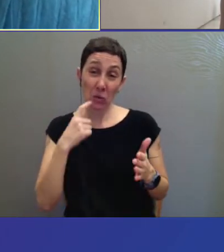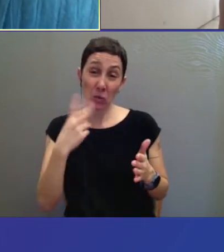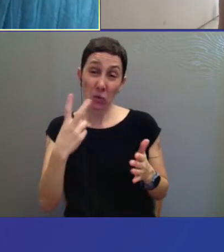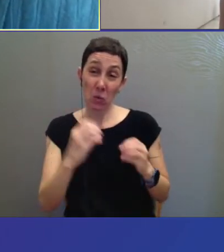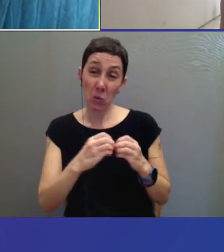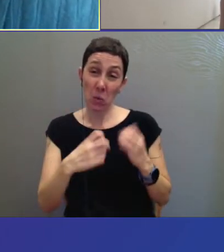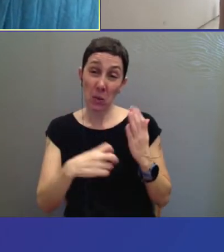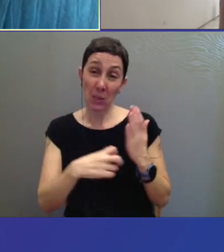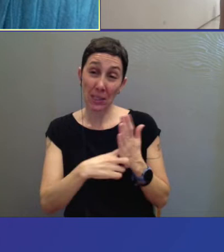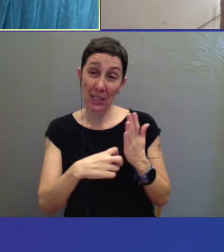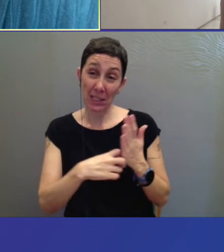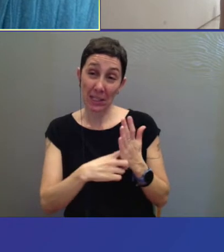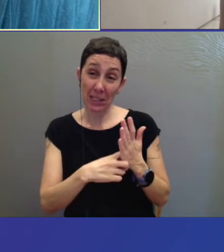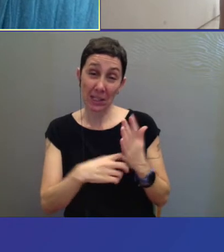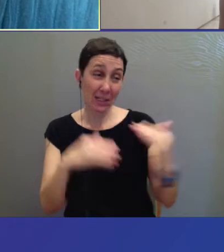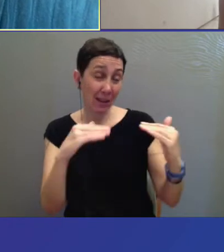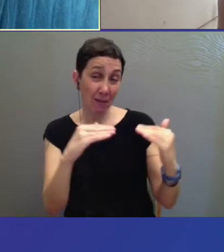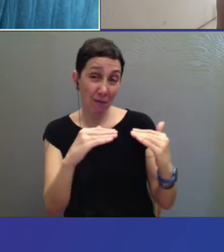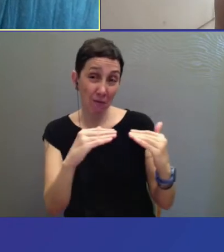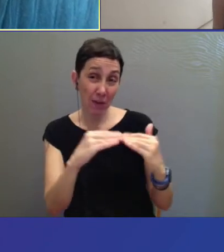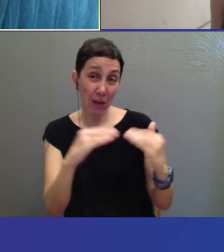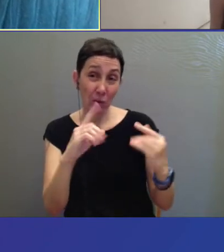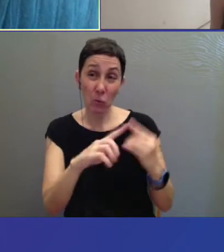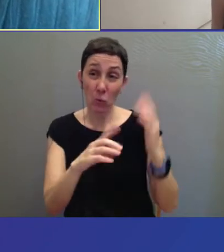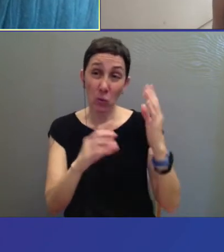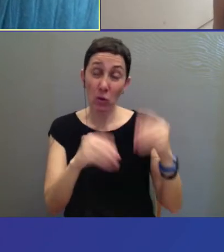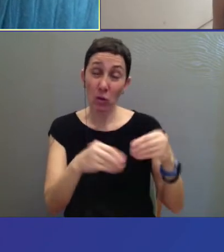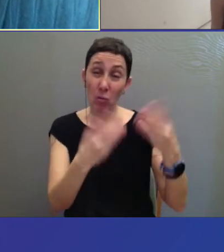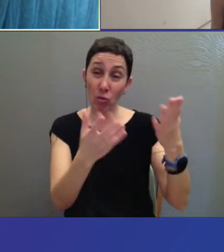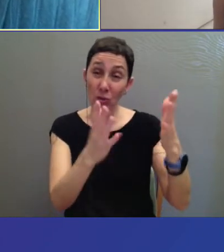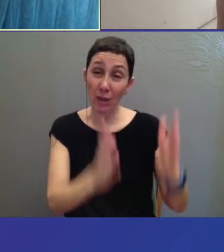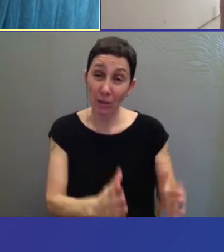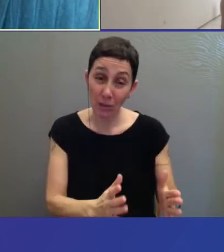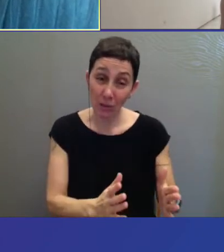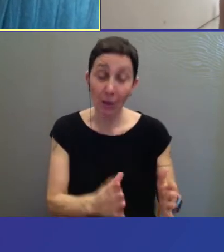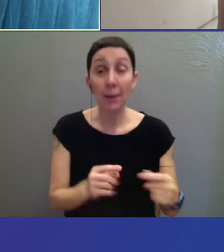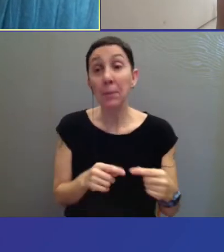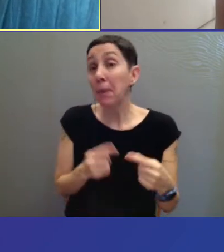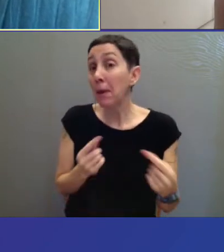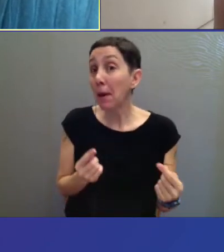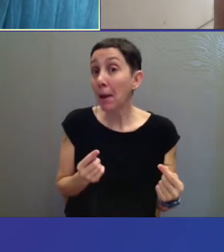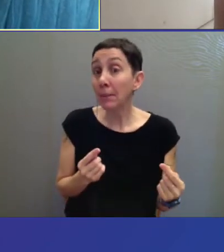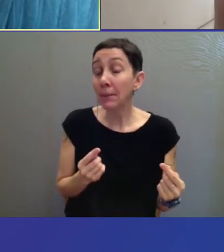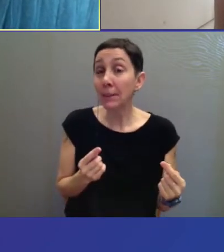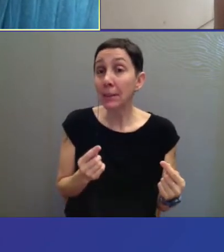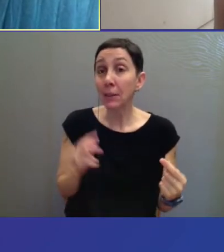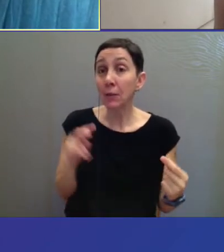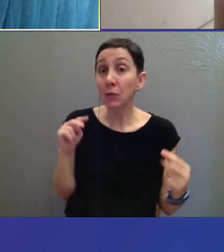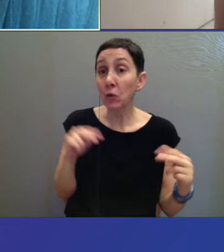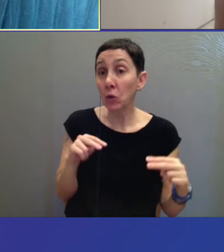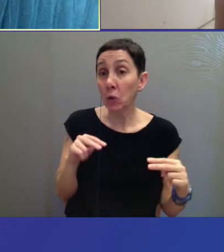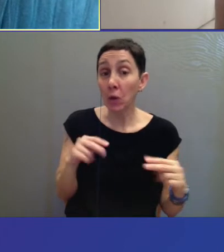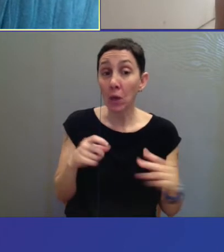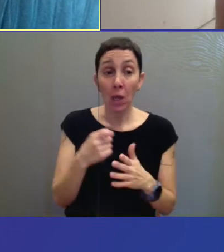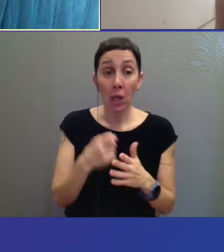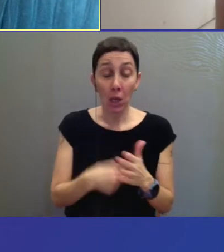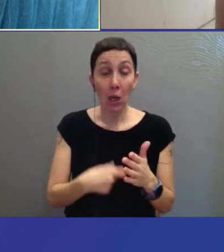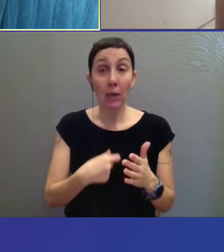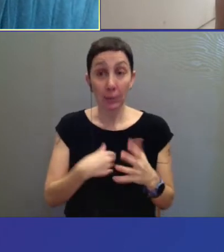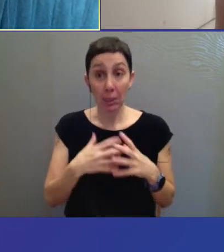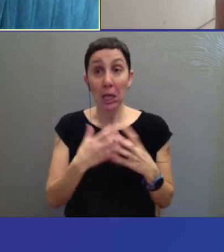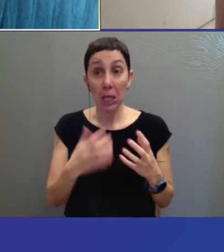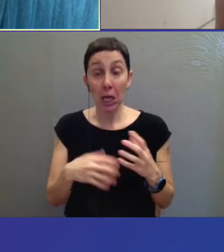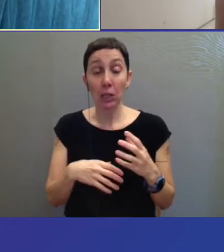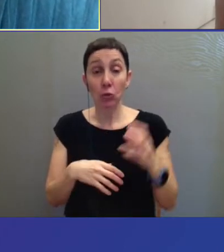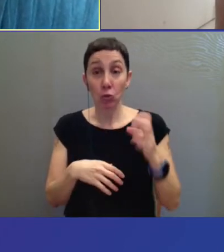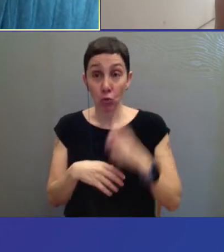presenter? But then, of course, there's the flip side of it. So, it costs me all that much to travel, but suddenly